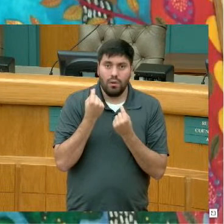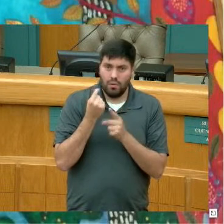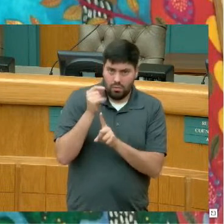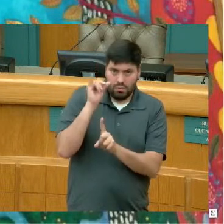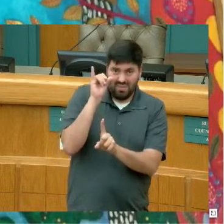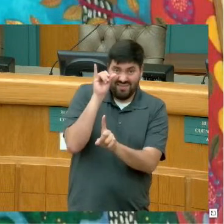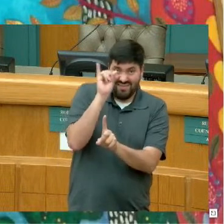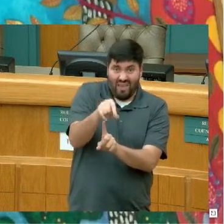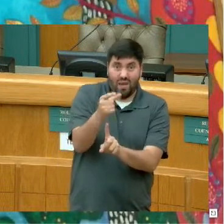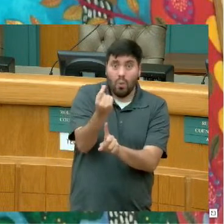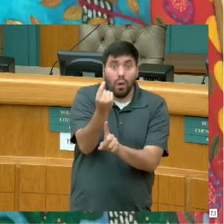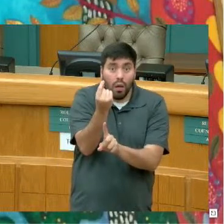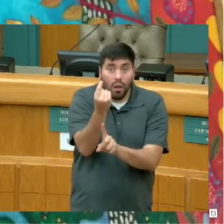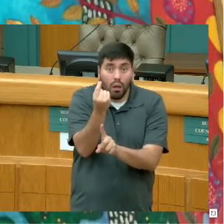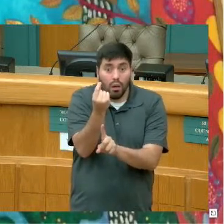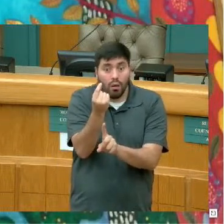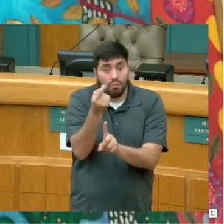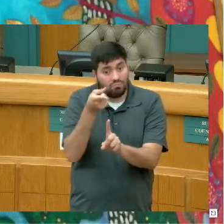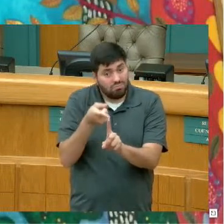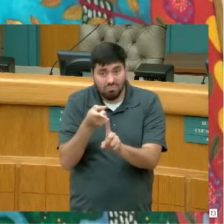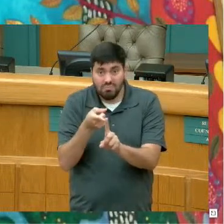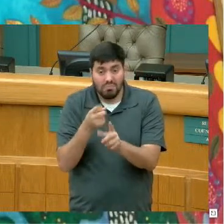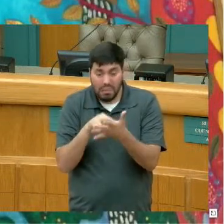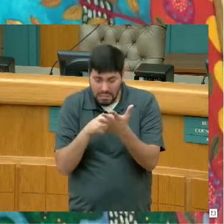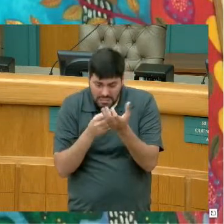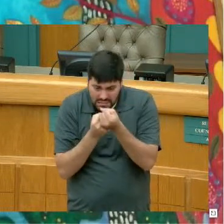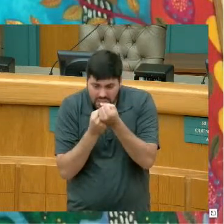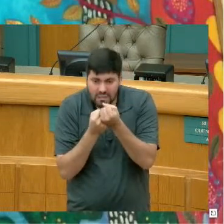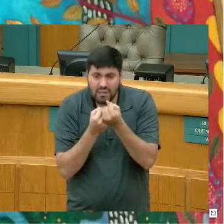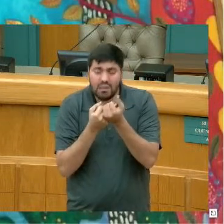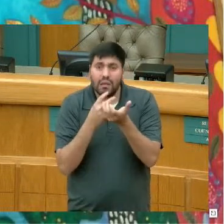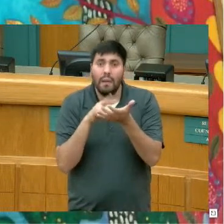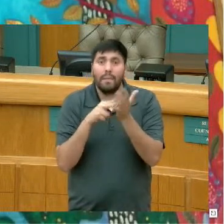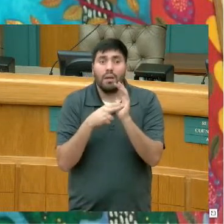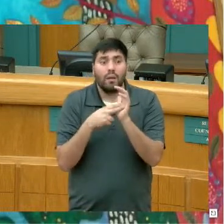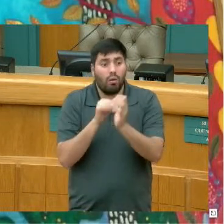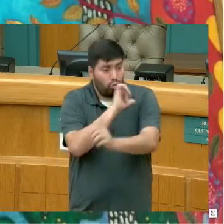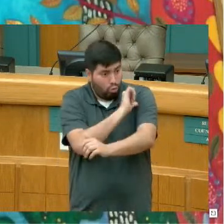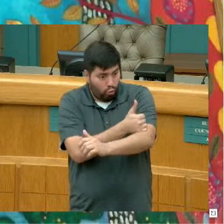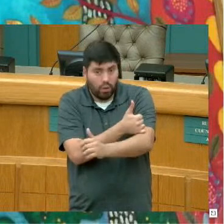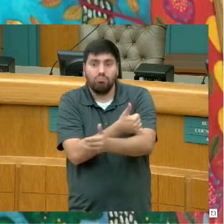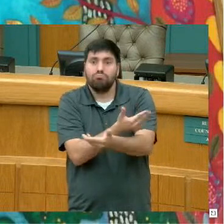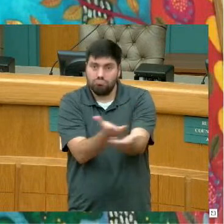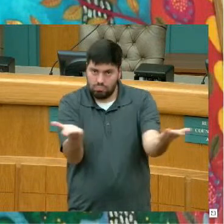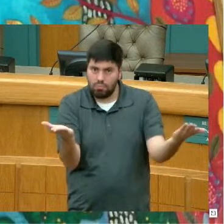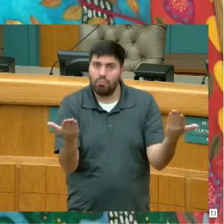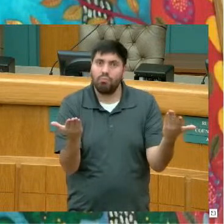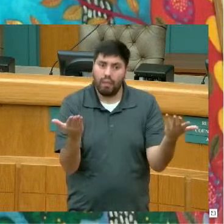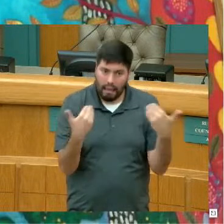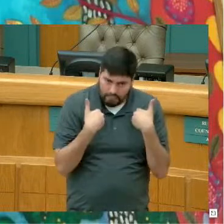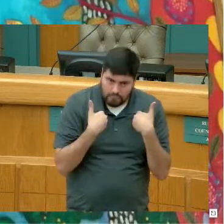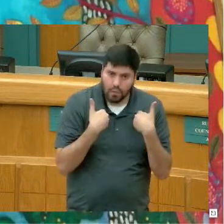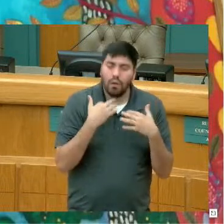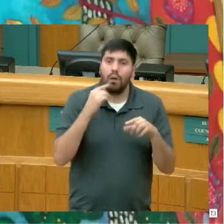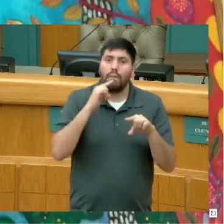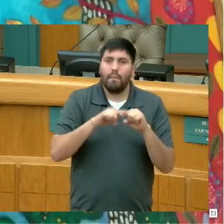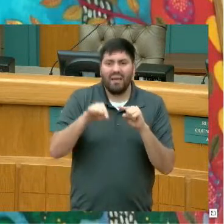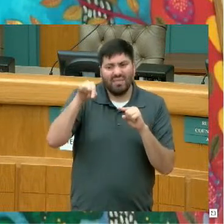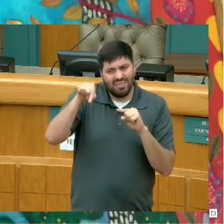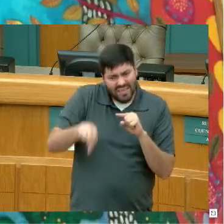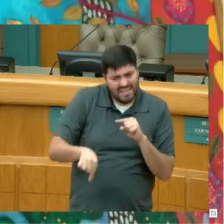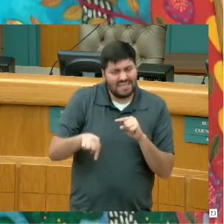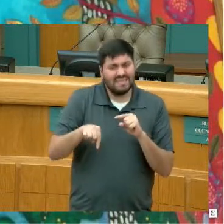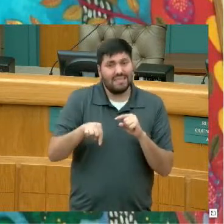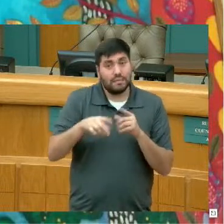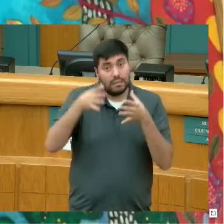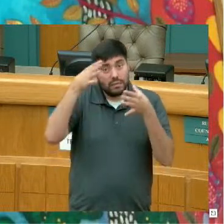it. That's it. There's no doubt the authority is there. But this is a